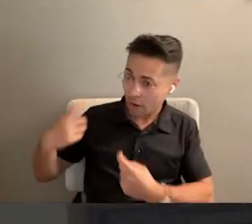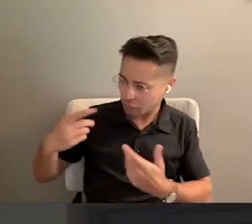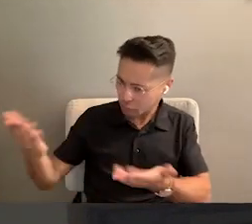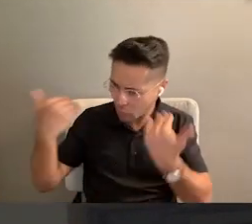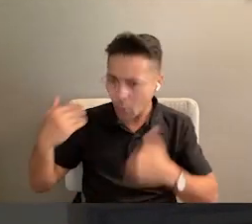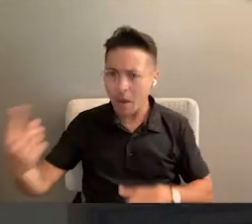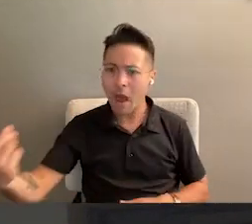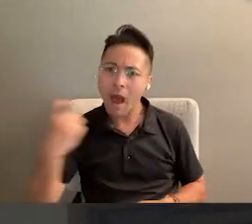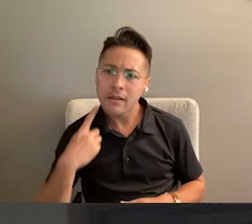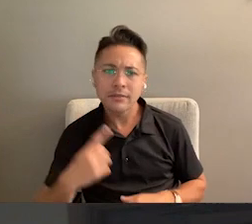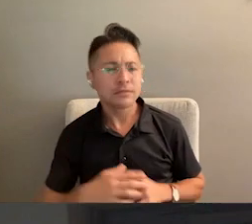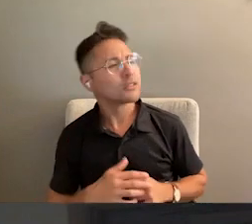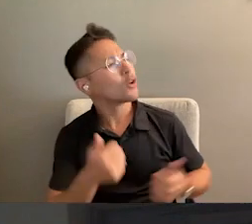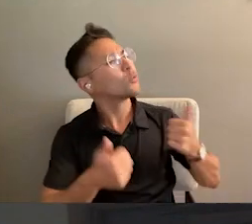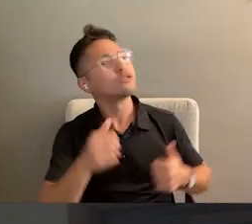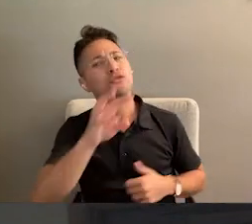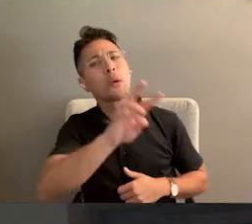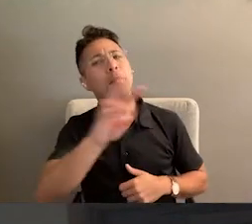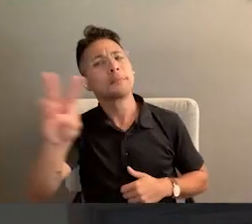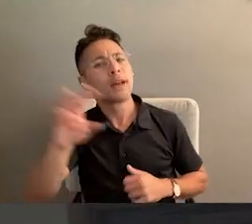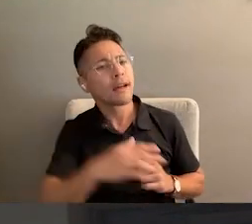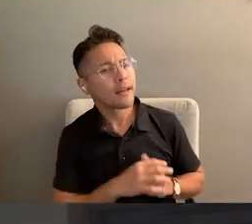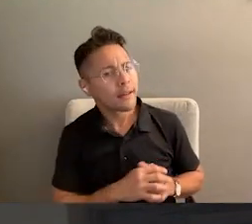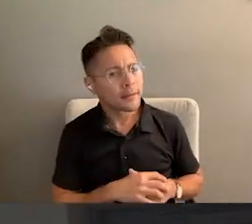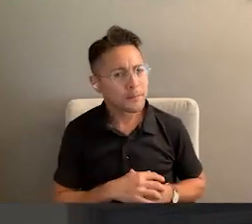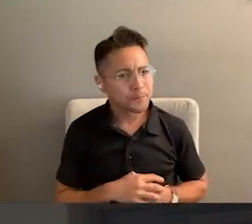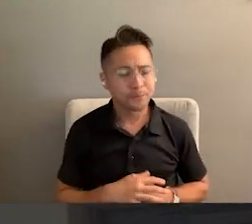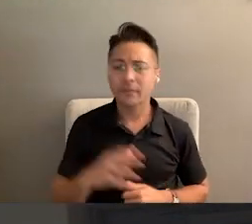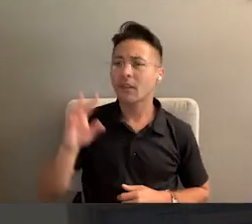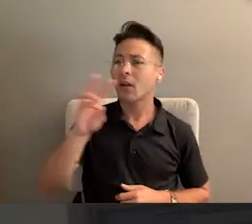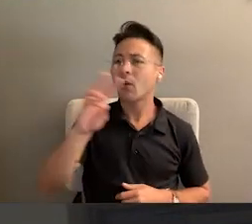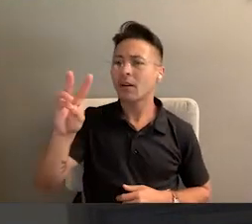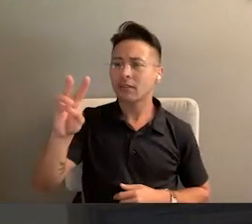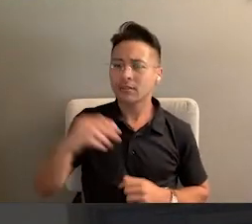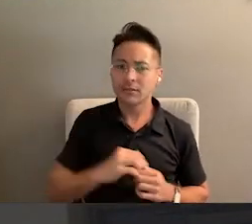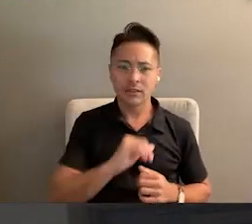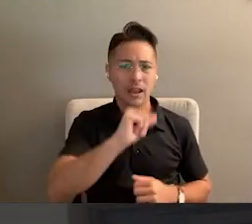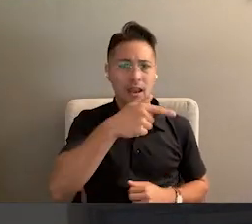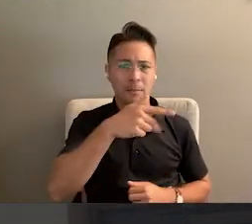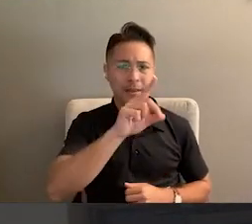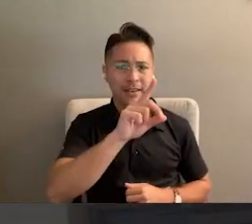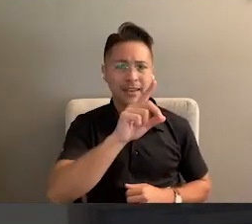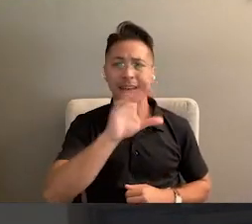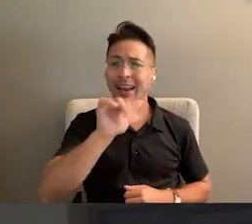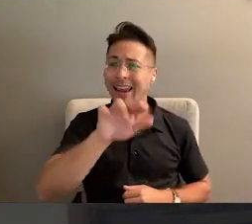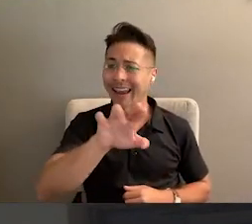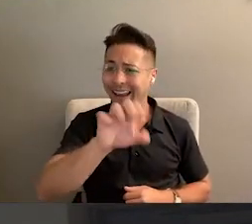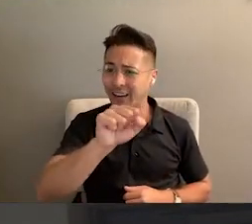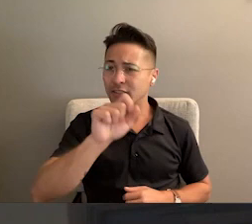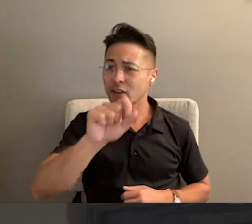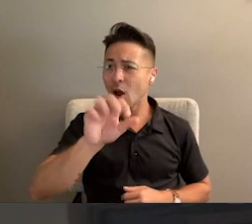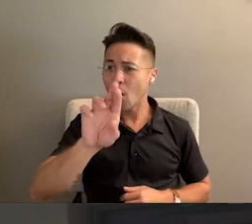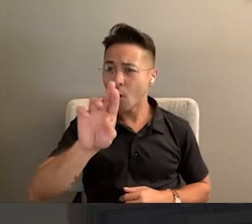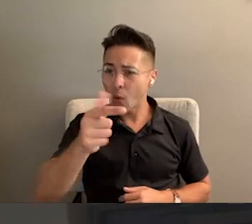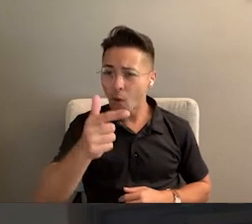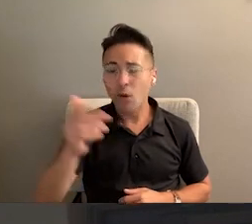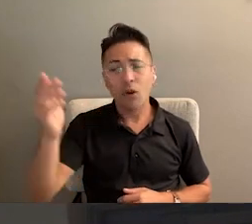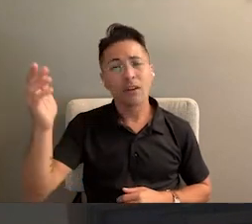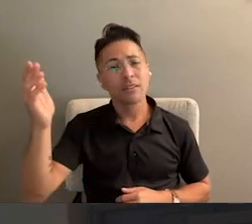right? So if you have questions, we don't know unless you ask them. What's the website address? The website address,